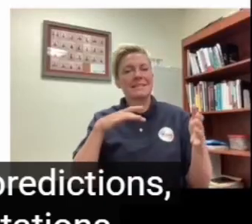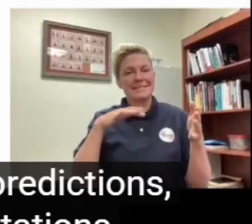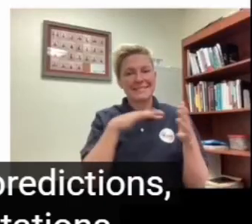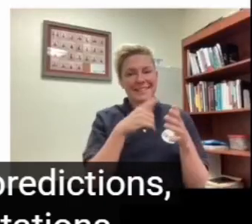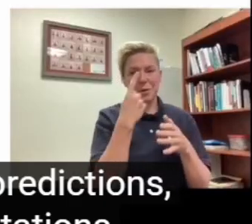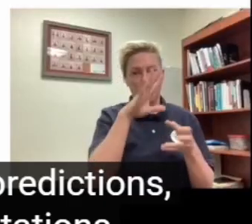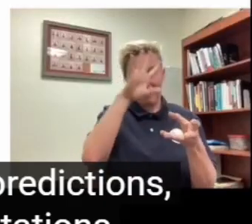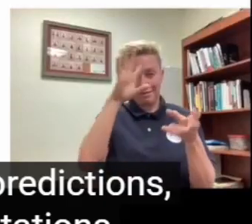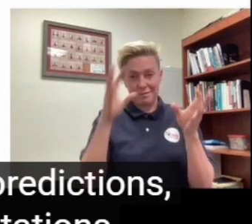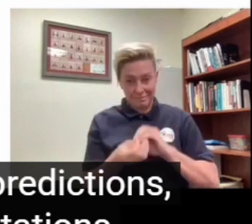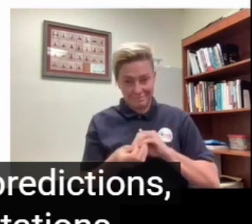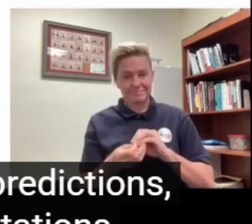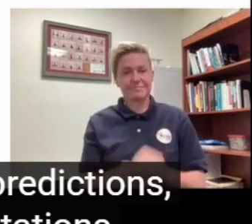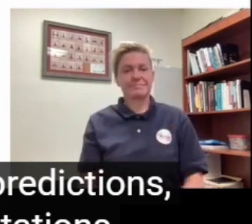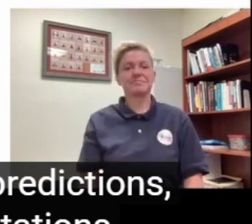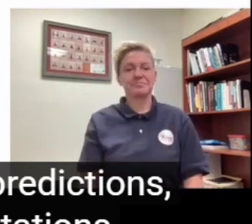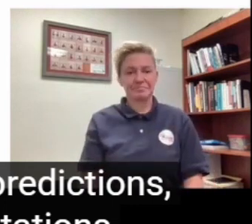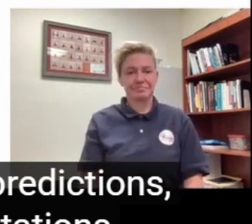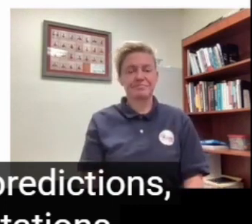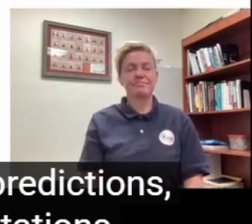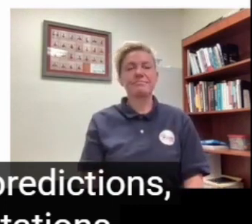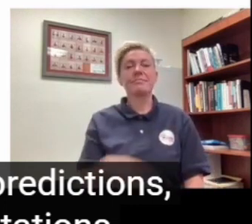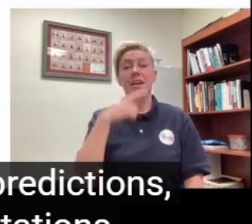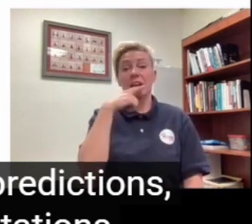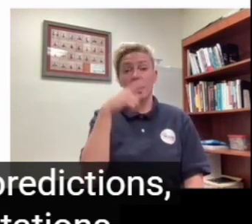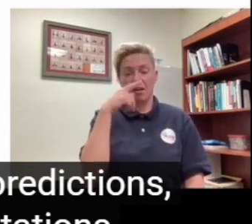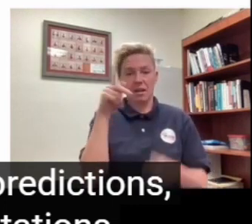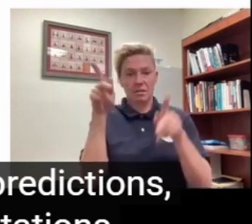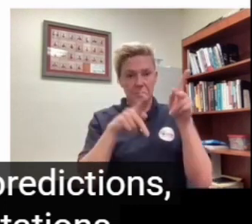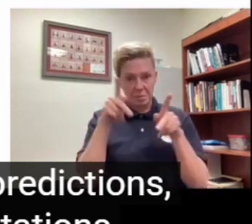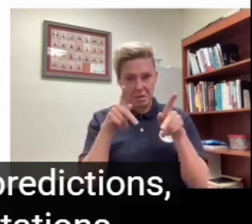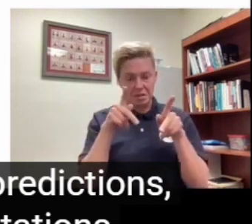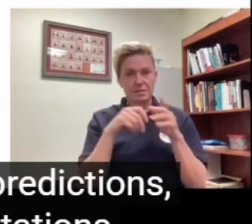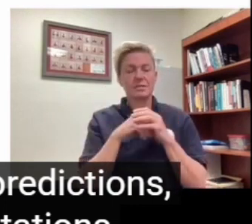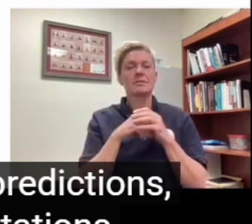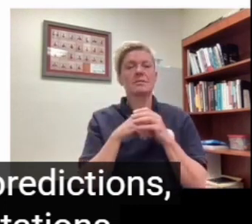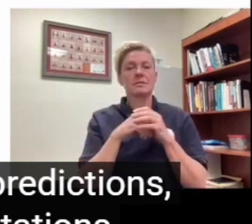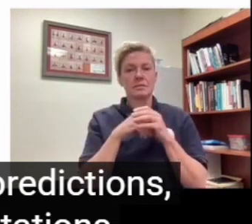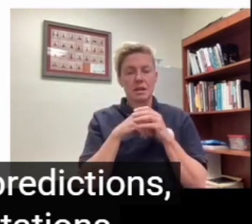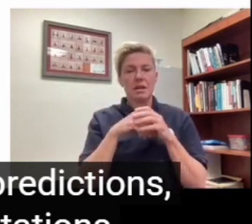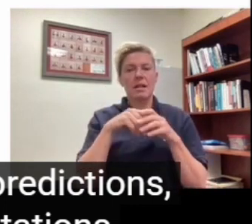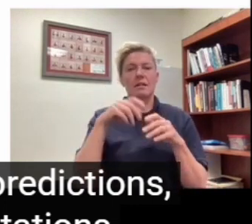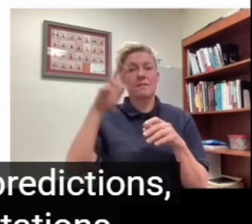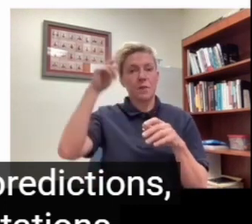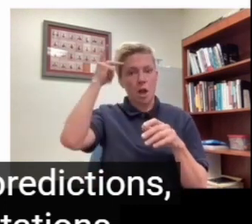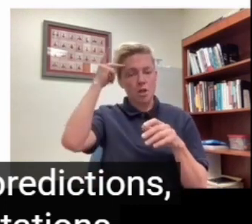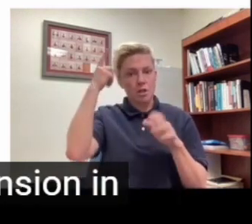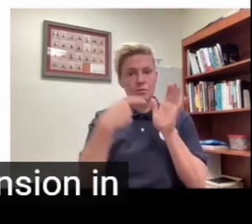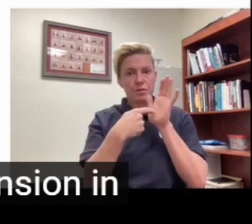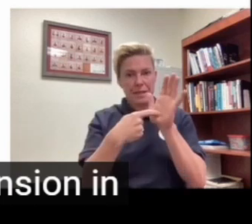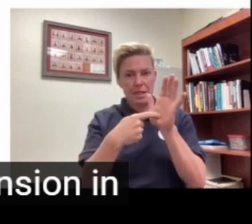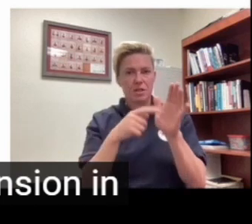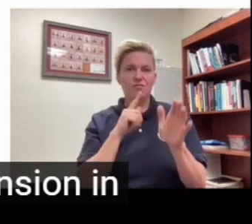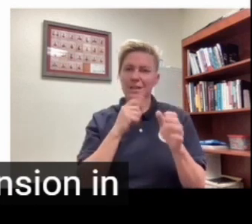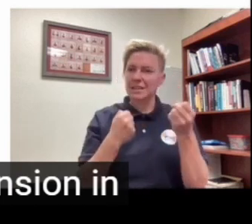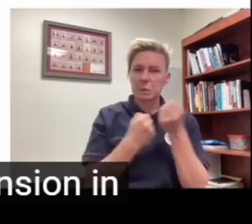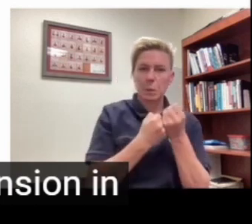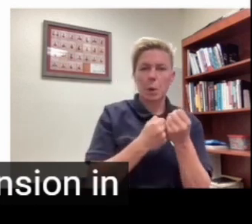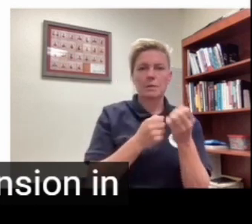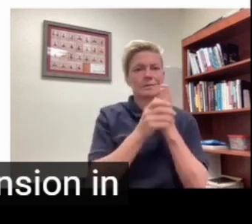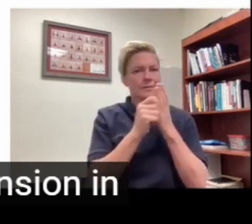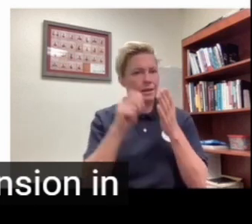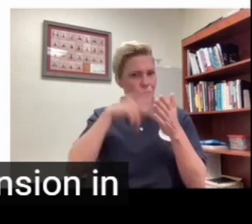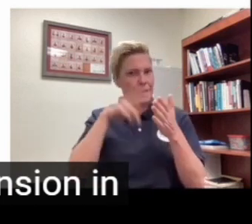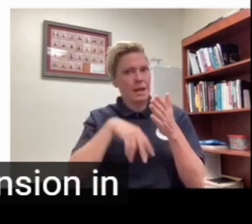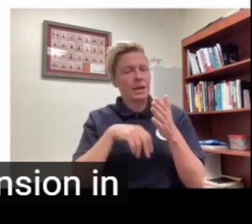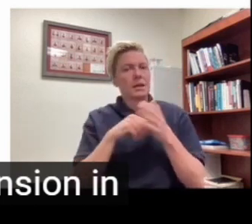To conclude Study 1, in line with our prediction, quality of phonological representations supported